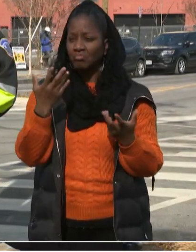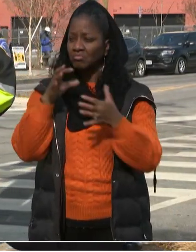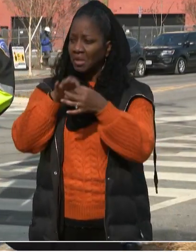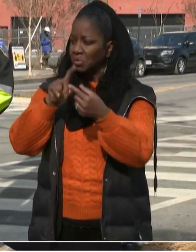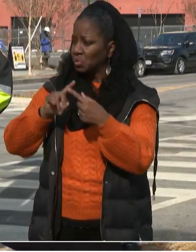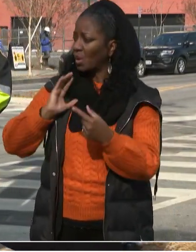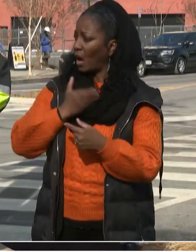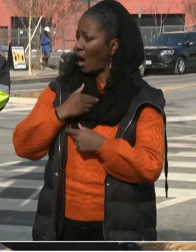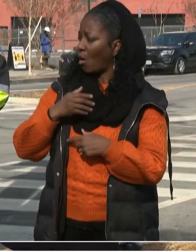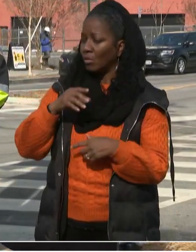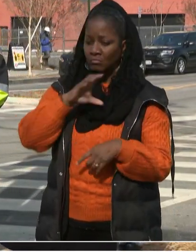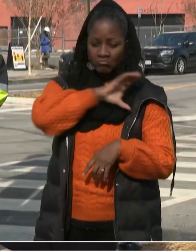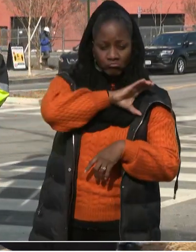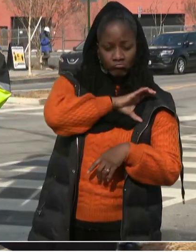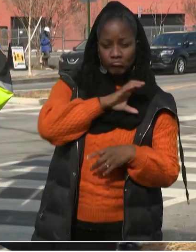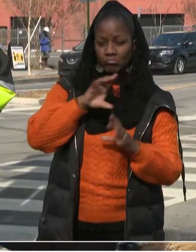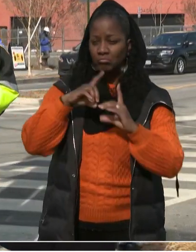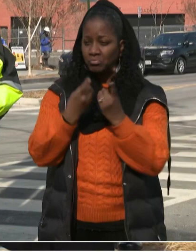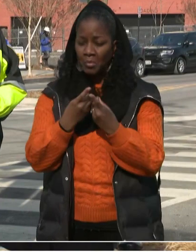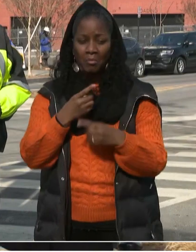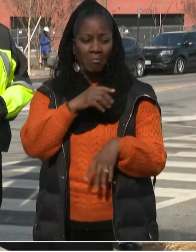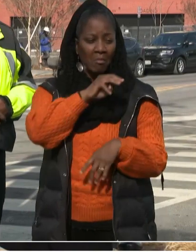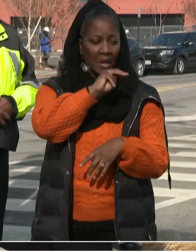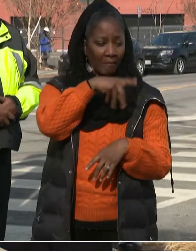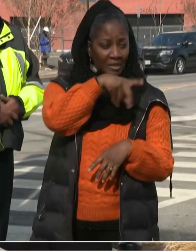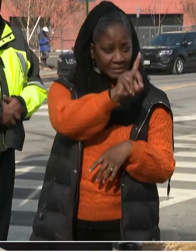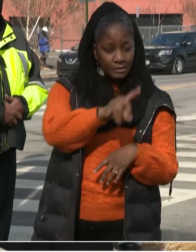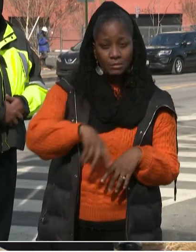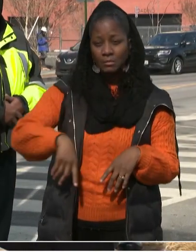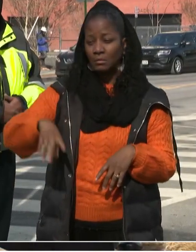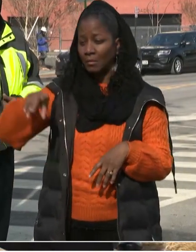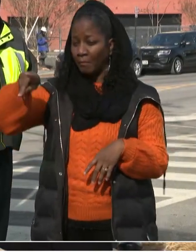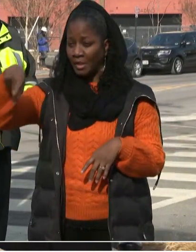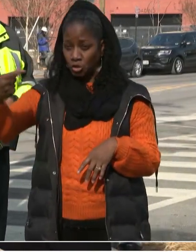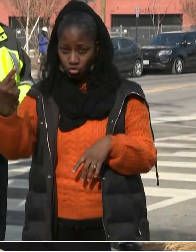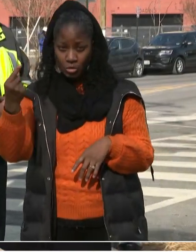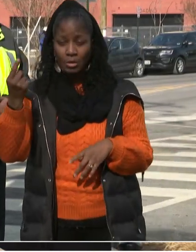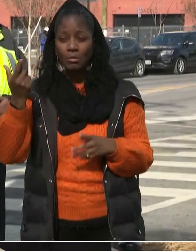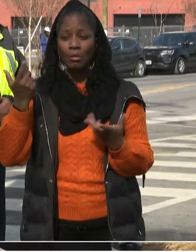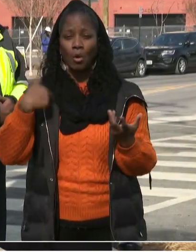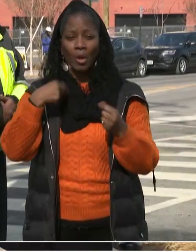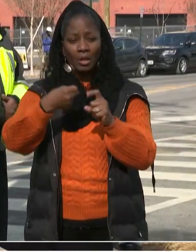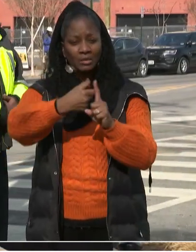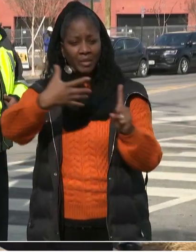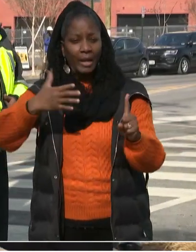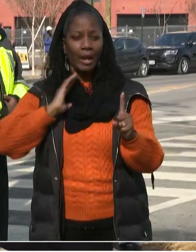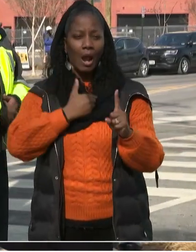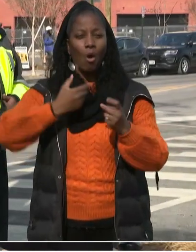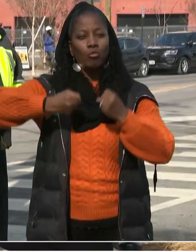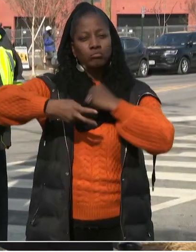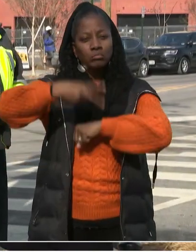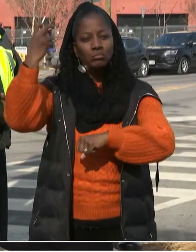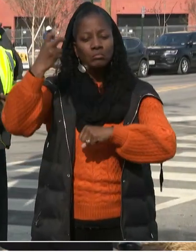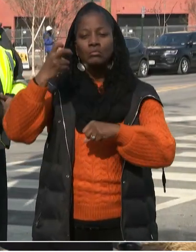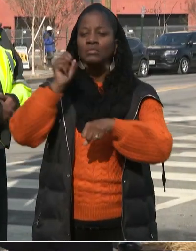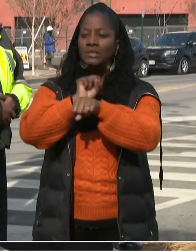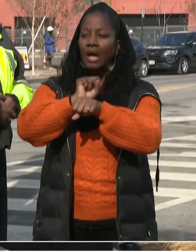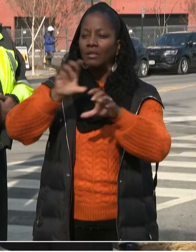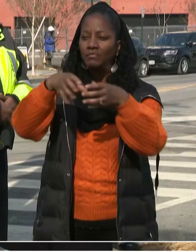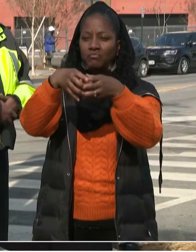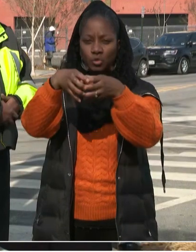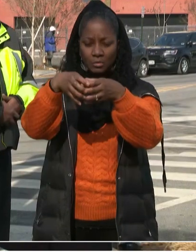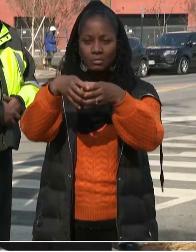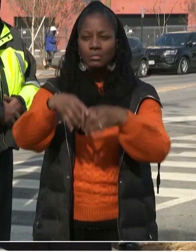and Prince George's County on the MPD side of the house, we are expanding our carjacking task force. We're